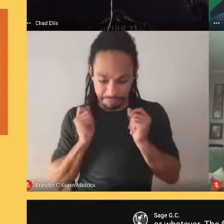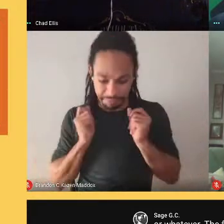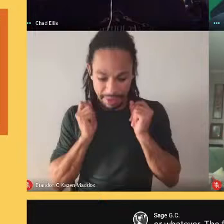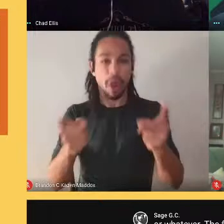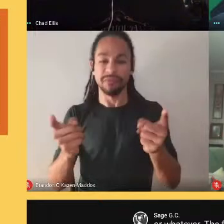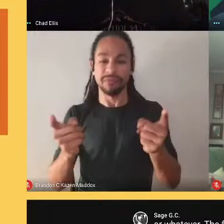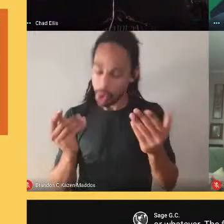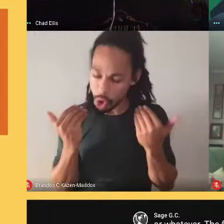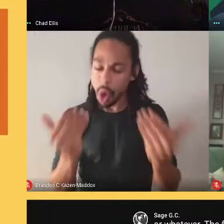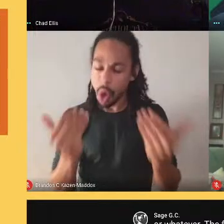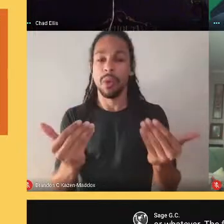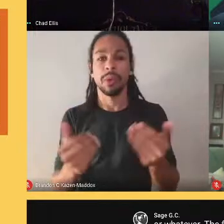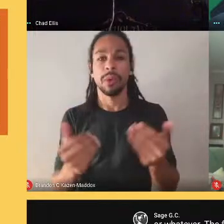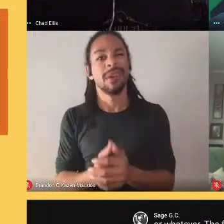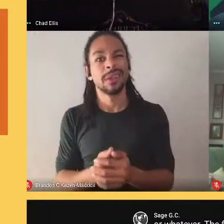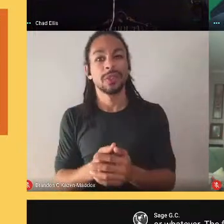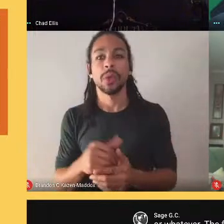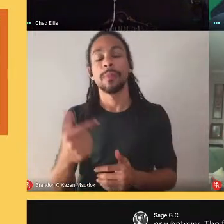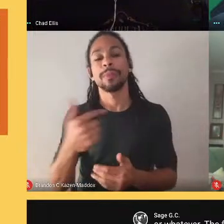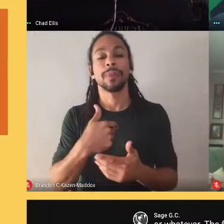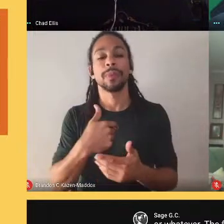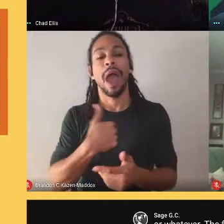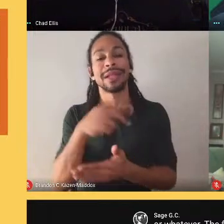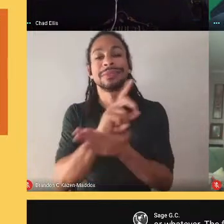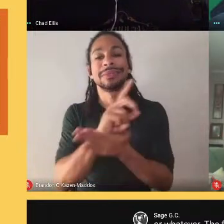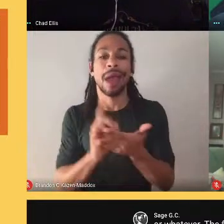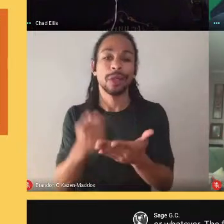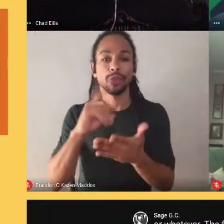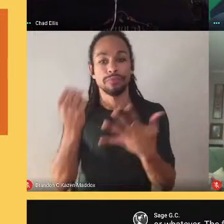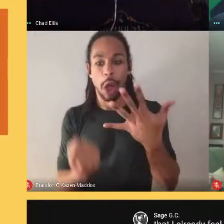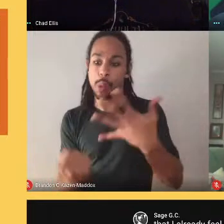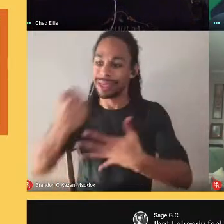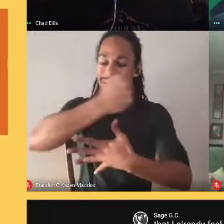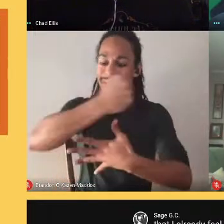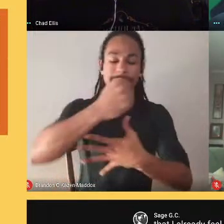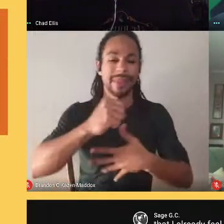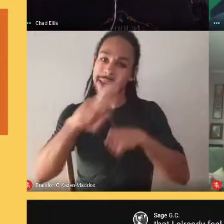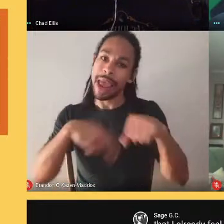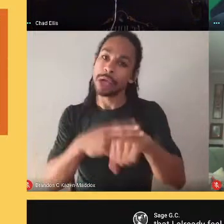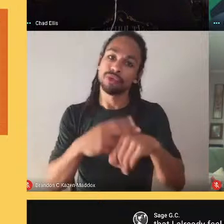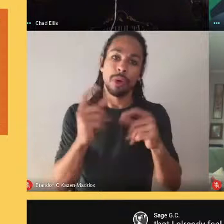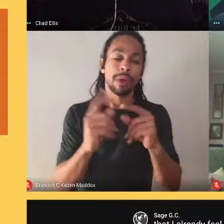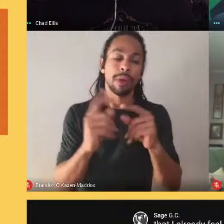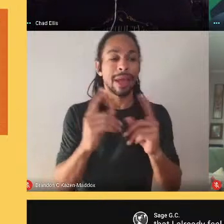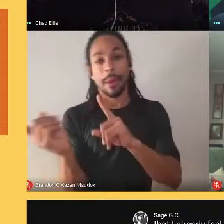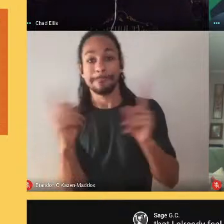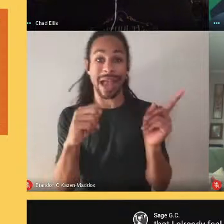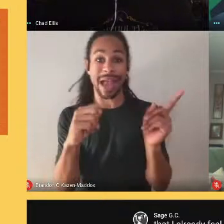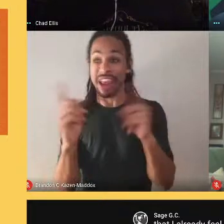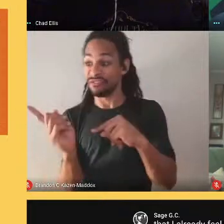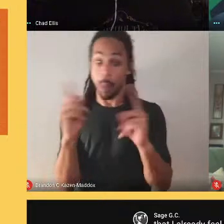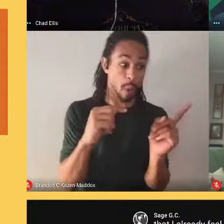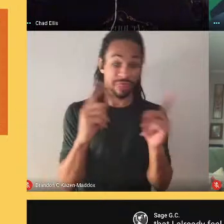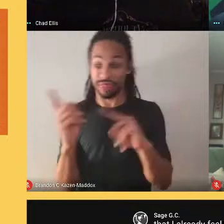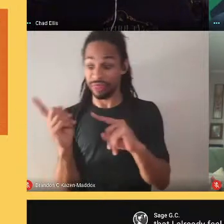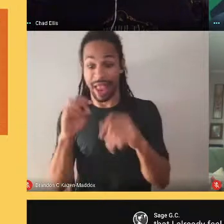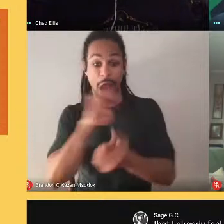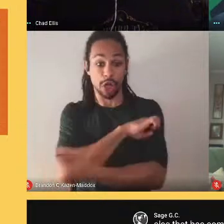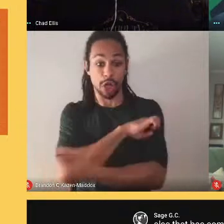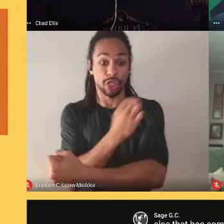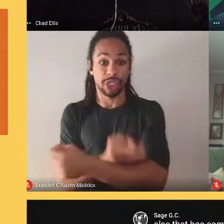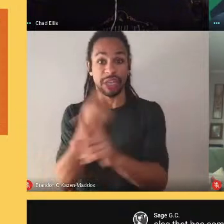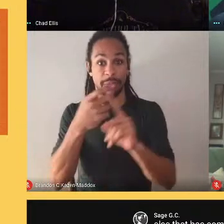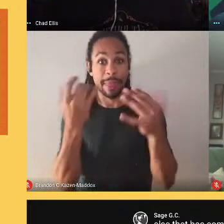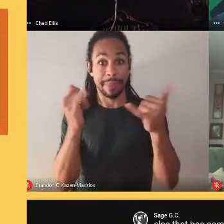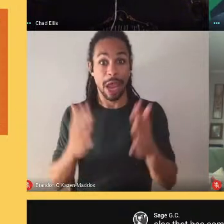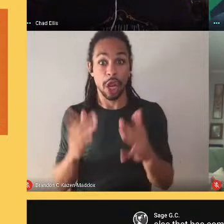like natural back and forth energy between the players, and the dice are just kind of there as this element of surprise, this